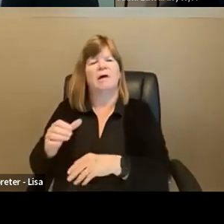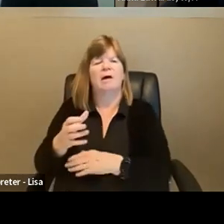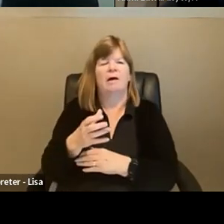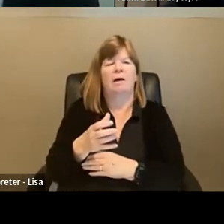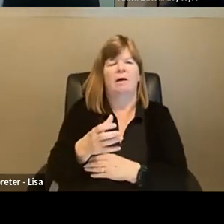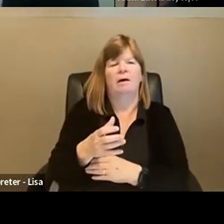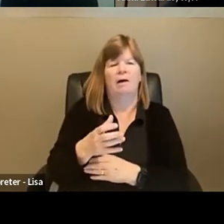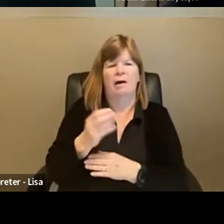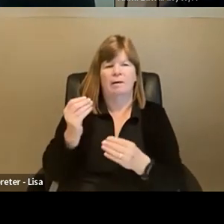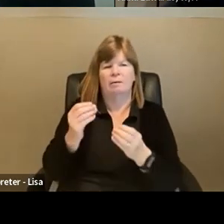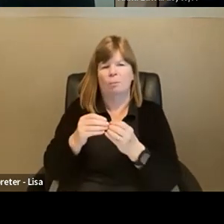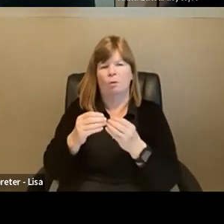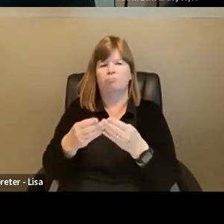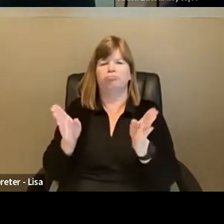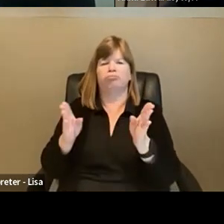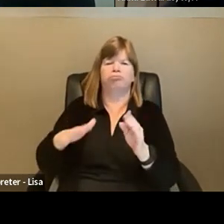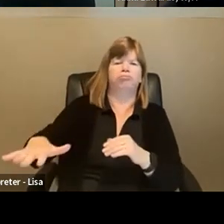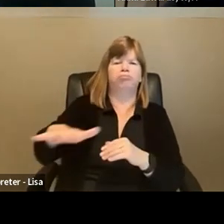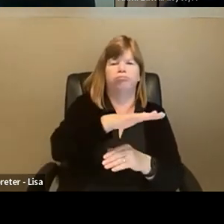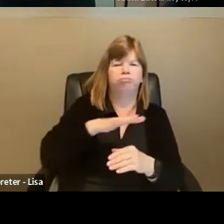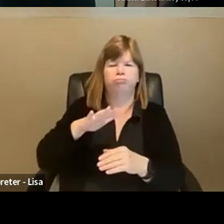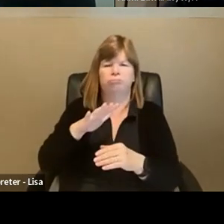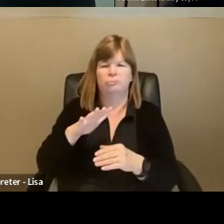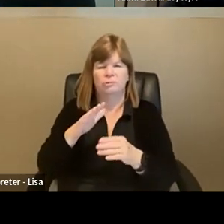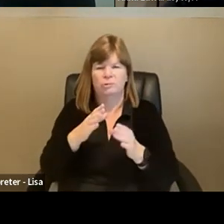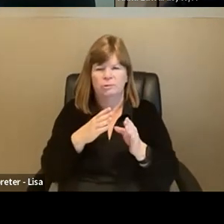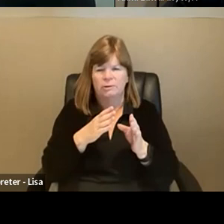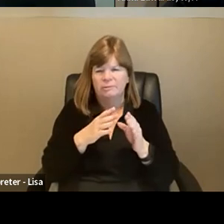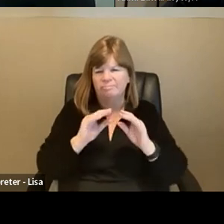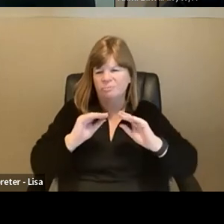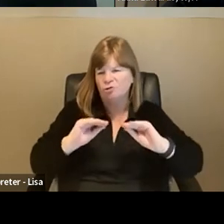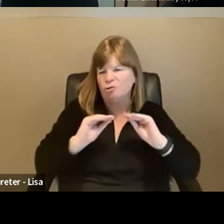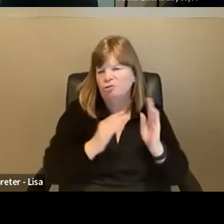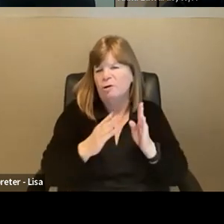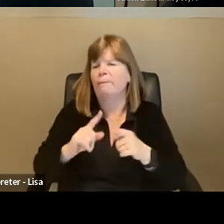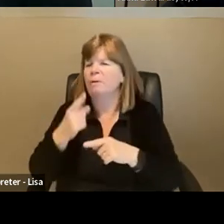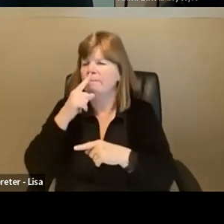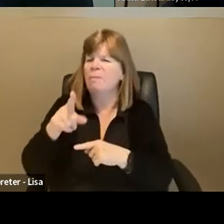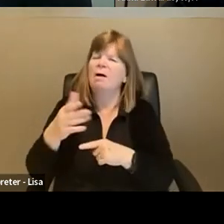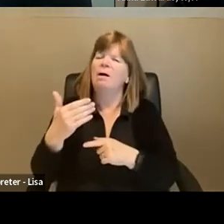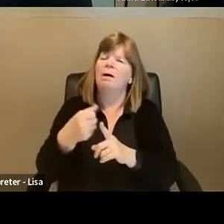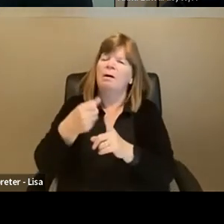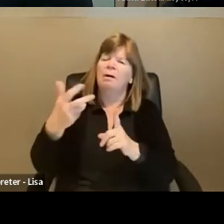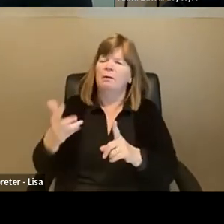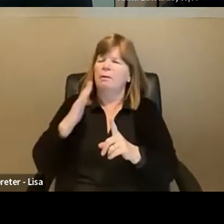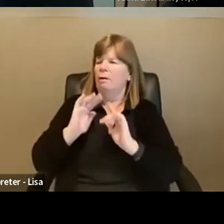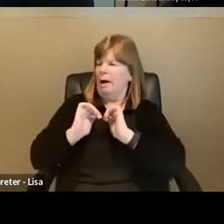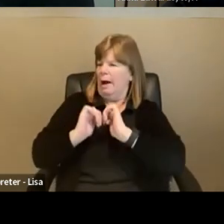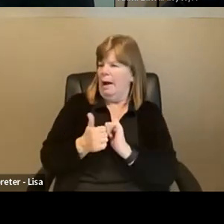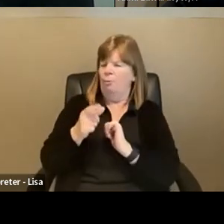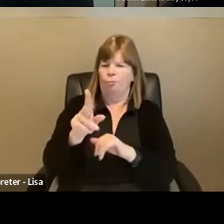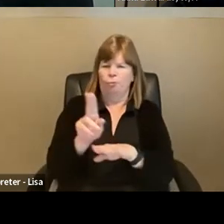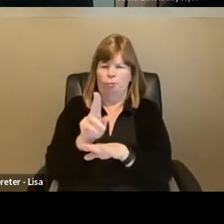a broader part of the district's instructional strategy. So I'd love for you to share a little bit about how you're